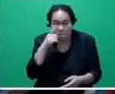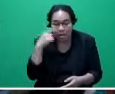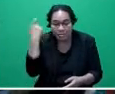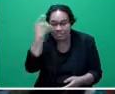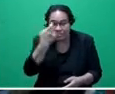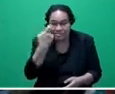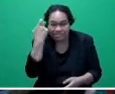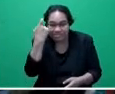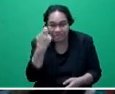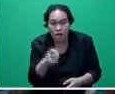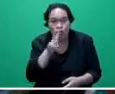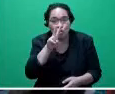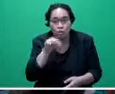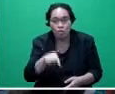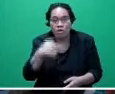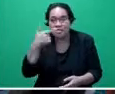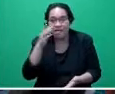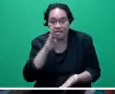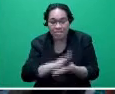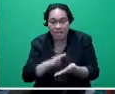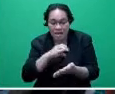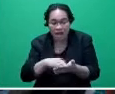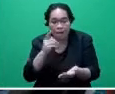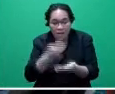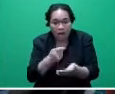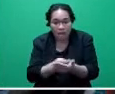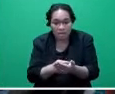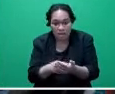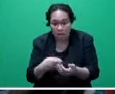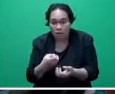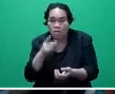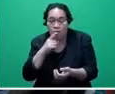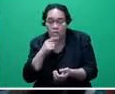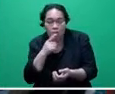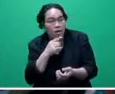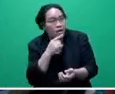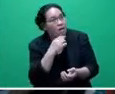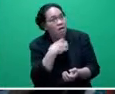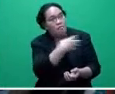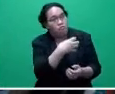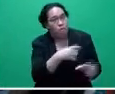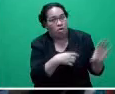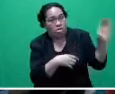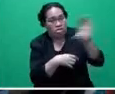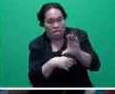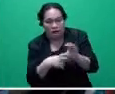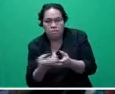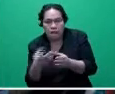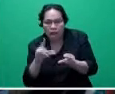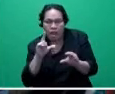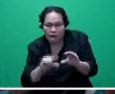on the unprecedented 2.7 billion deficit in this budget. The other is an astute observation by an university student. This